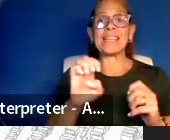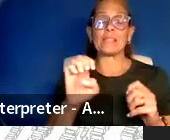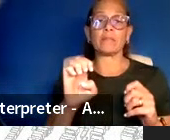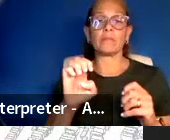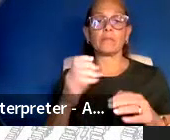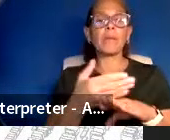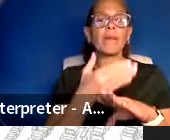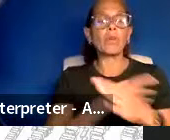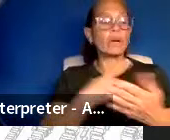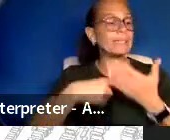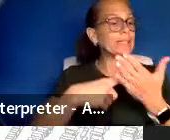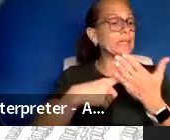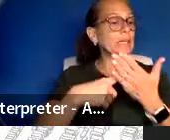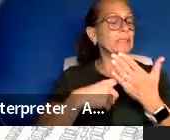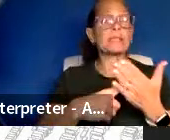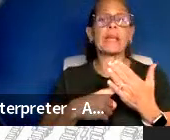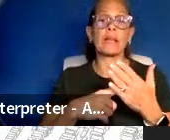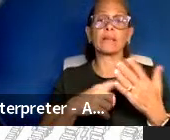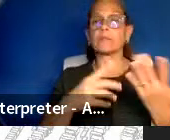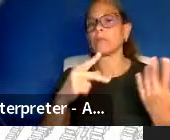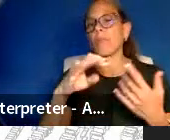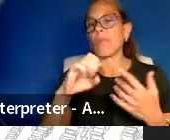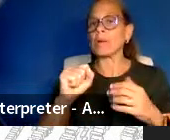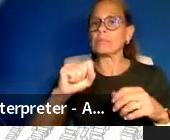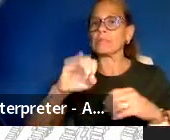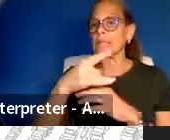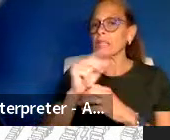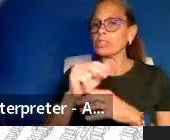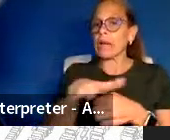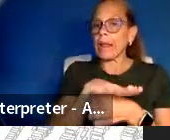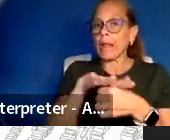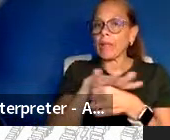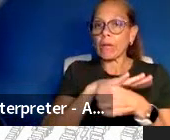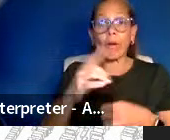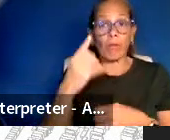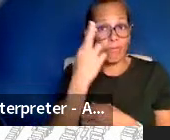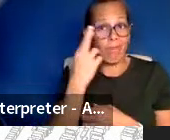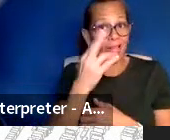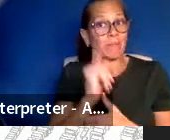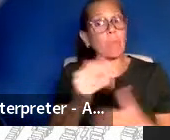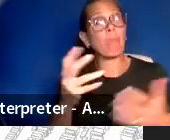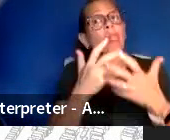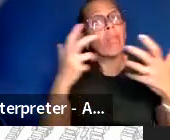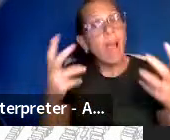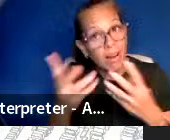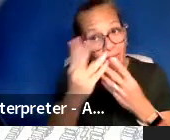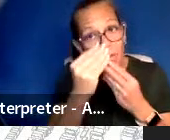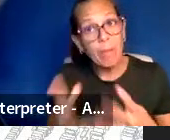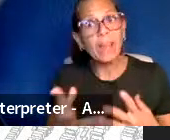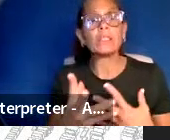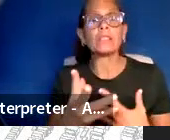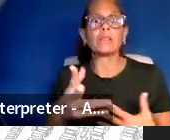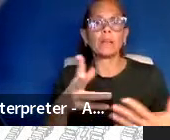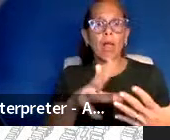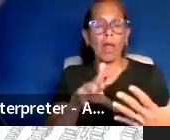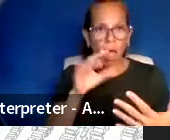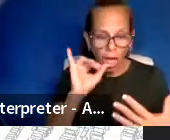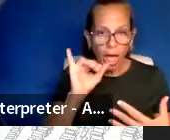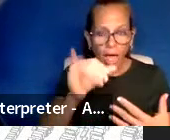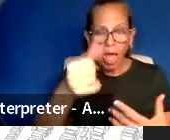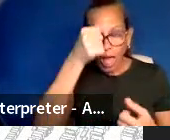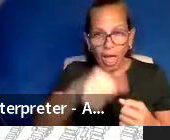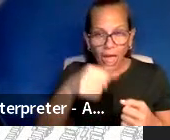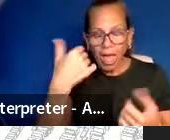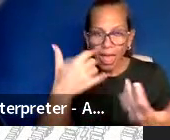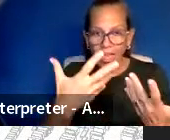the proposed land use changes in the Morris Park Station area. We realize that this might be a lot of information to take in at once, so feel free to type